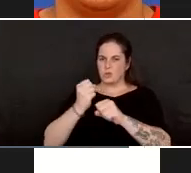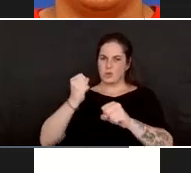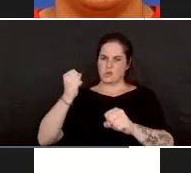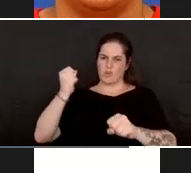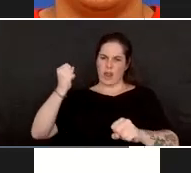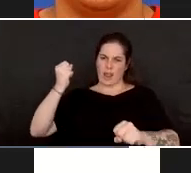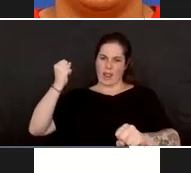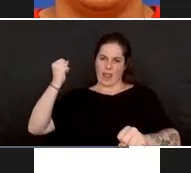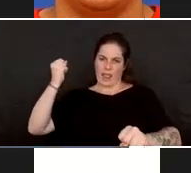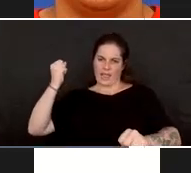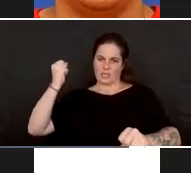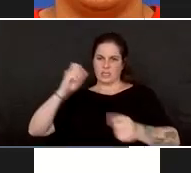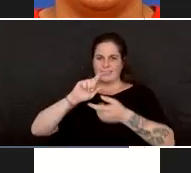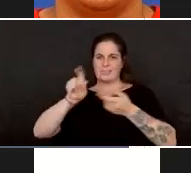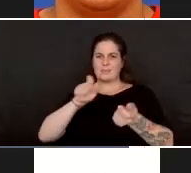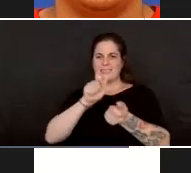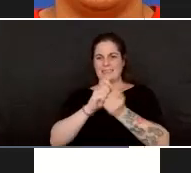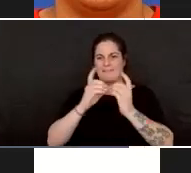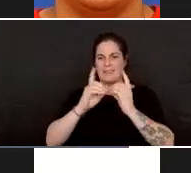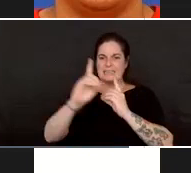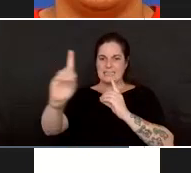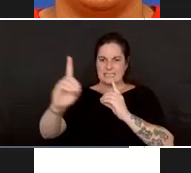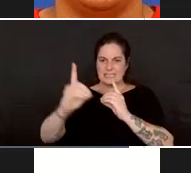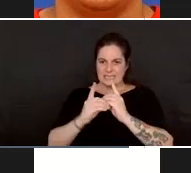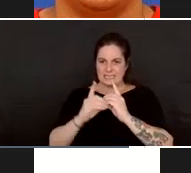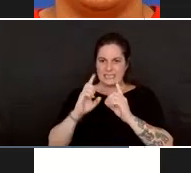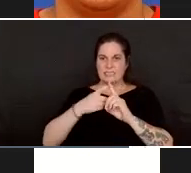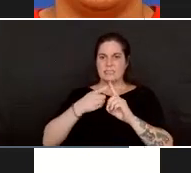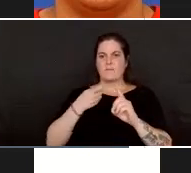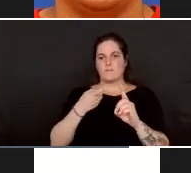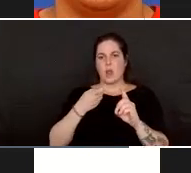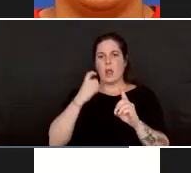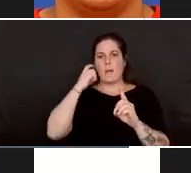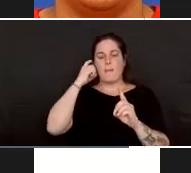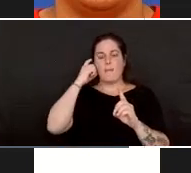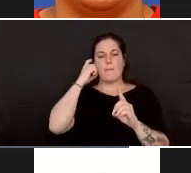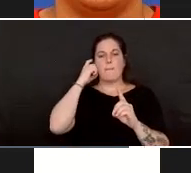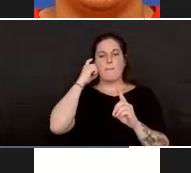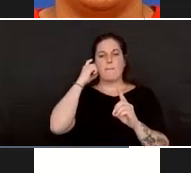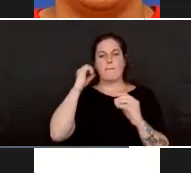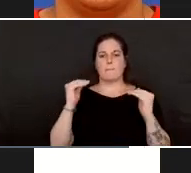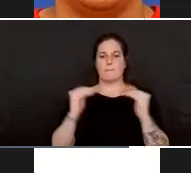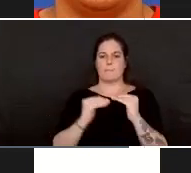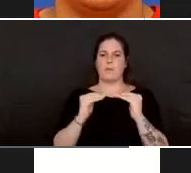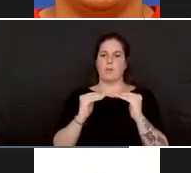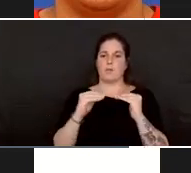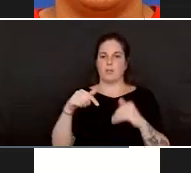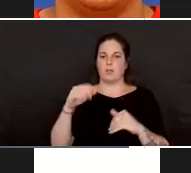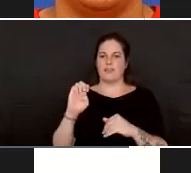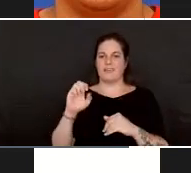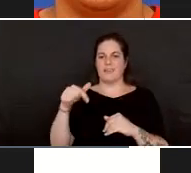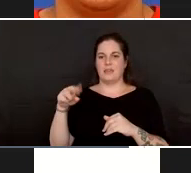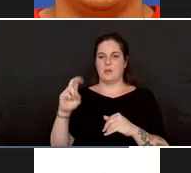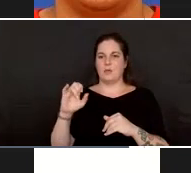certain distance from its equilibrium? And we know we measure distance or displacement in meters,